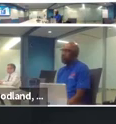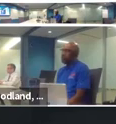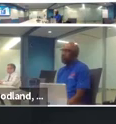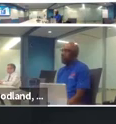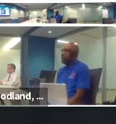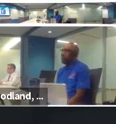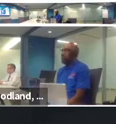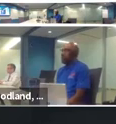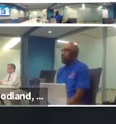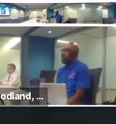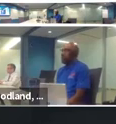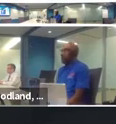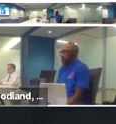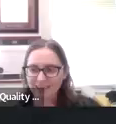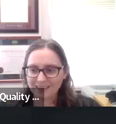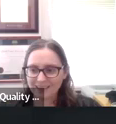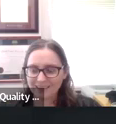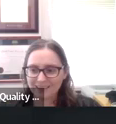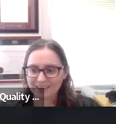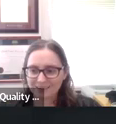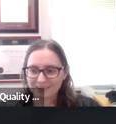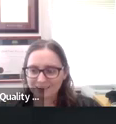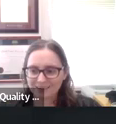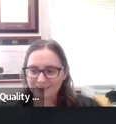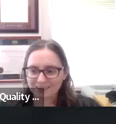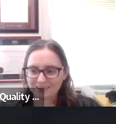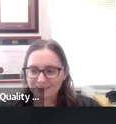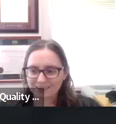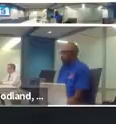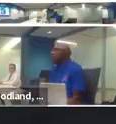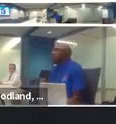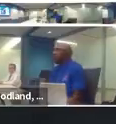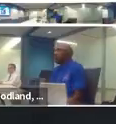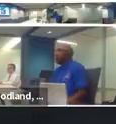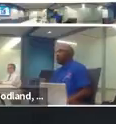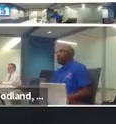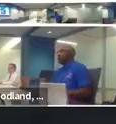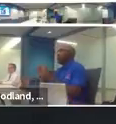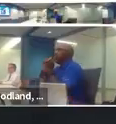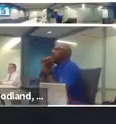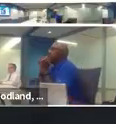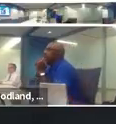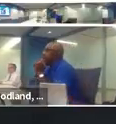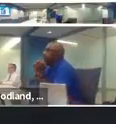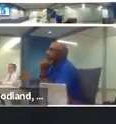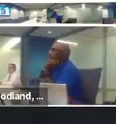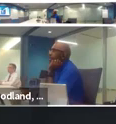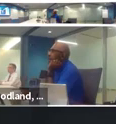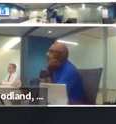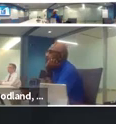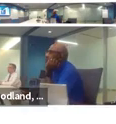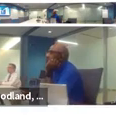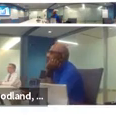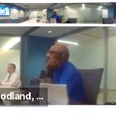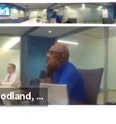really appreciate that. Thank you. That presentation. And we do have a couple of questions.